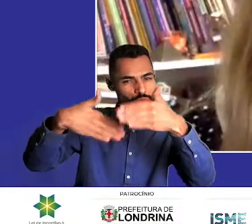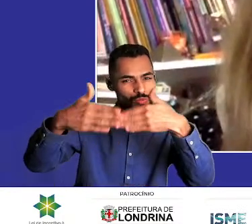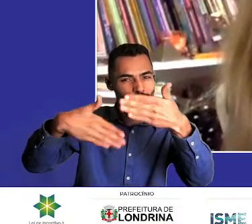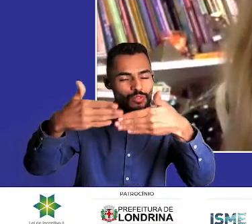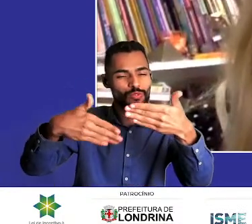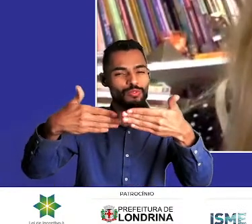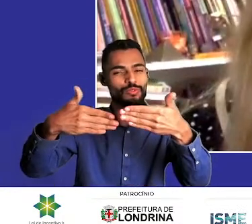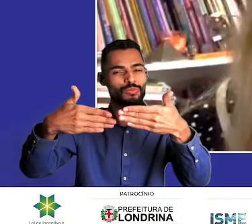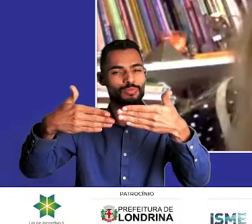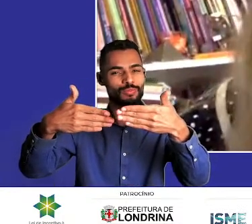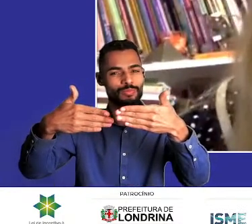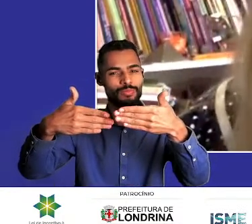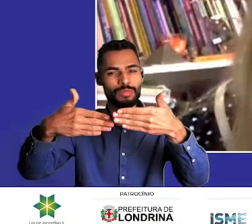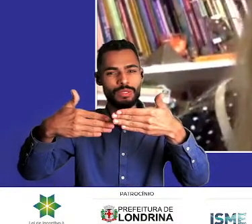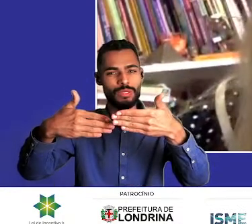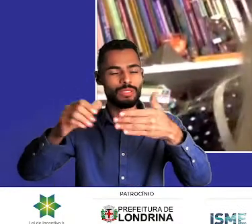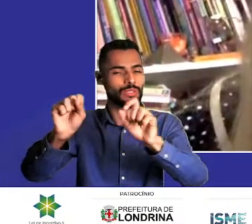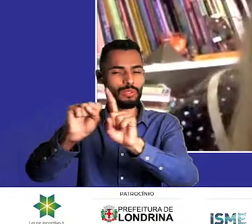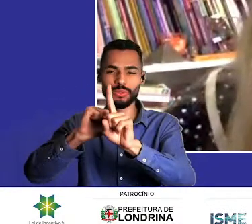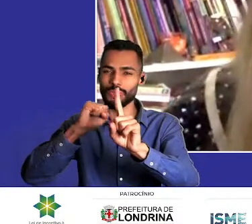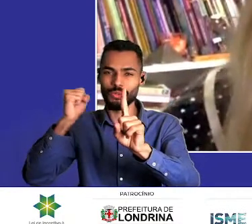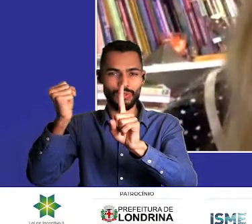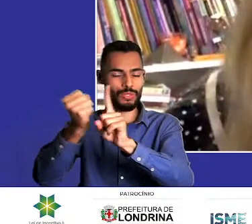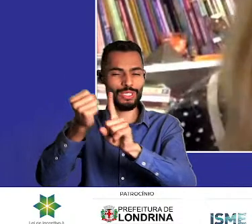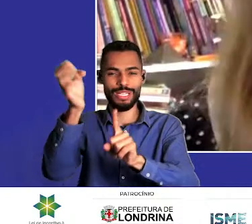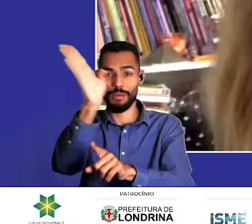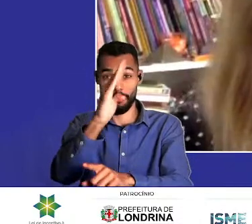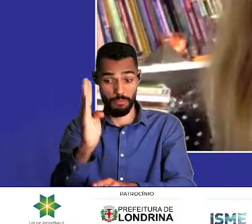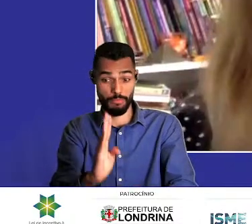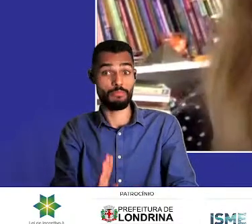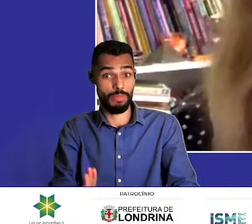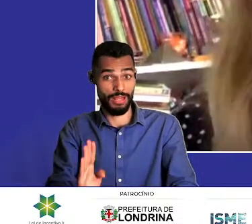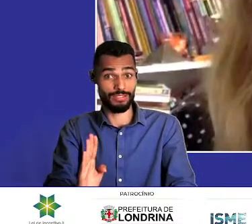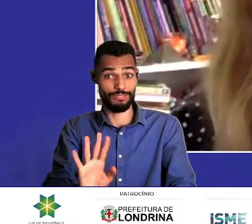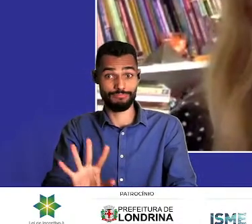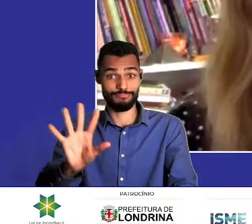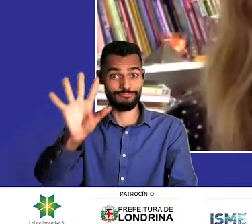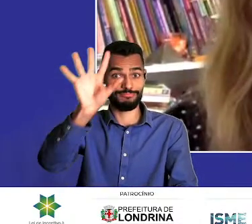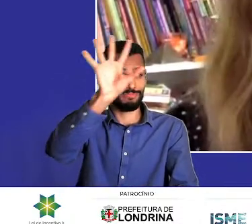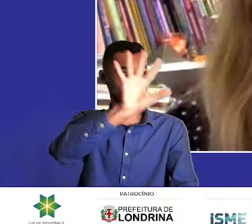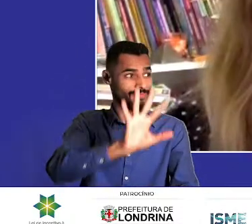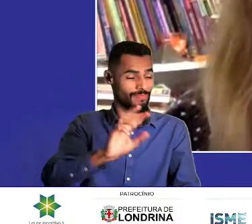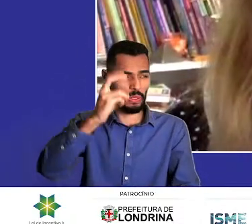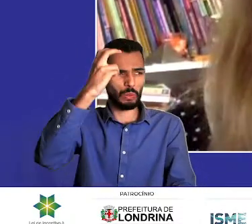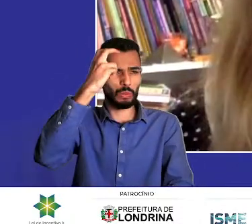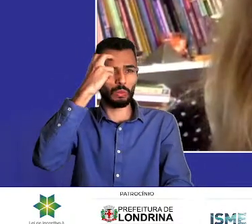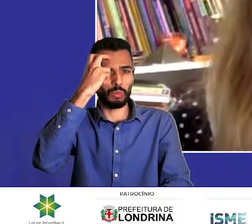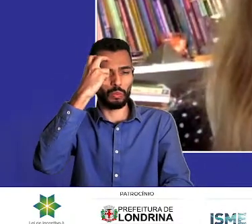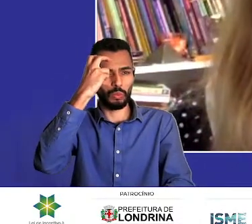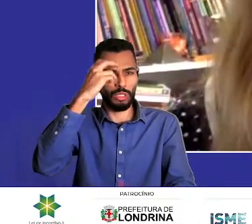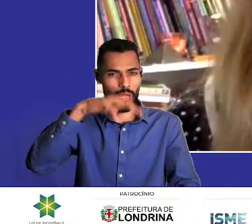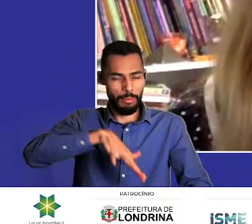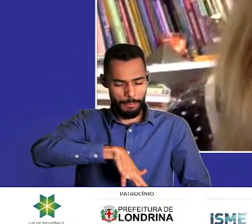society. In Brazil, culture is still outside for the centralities of